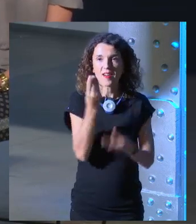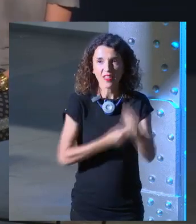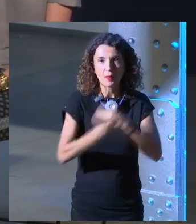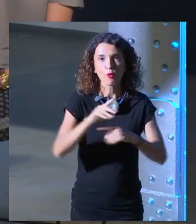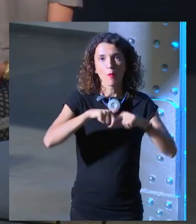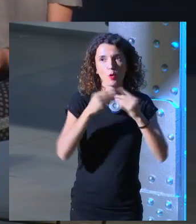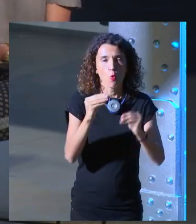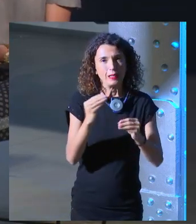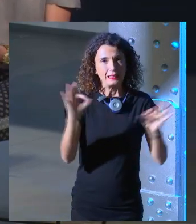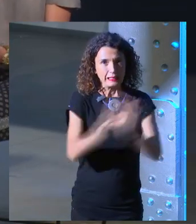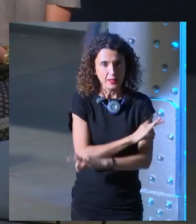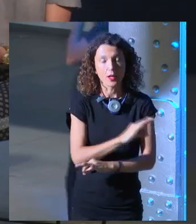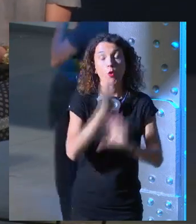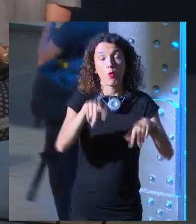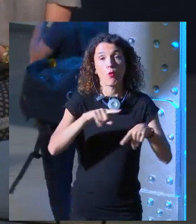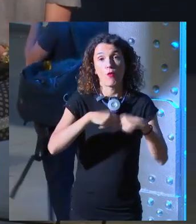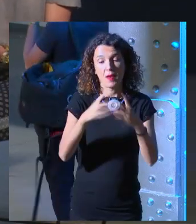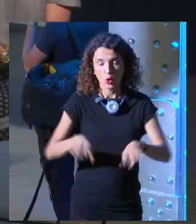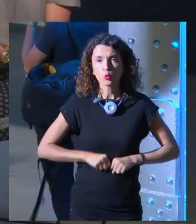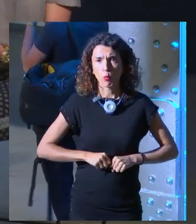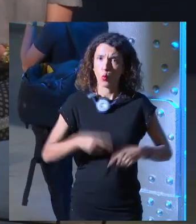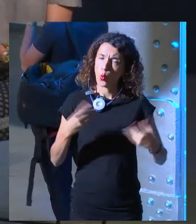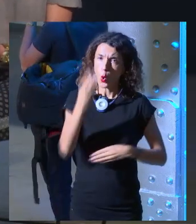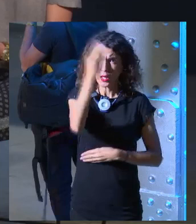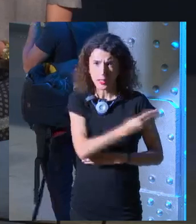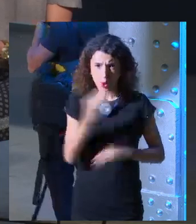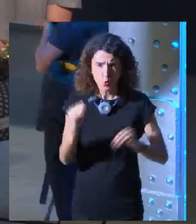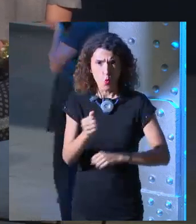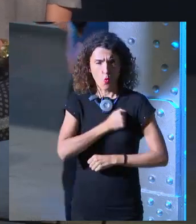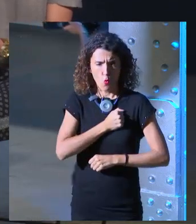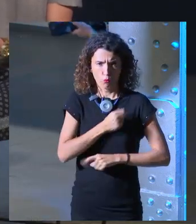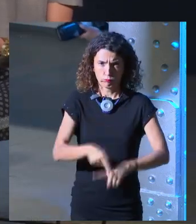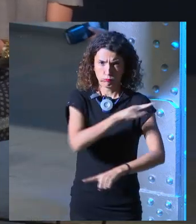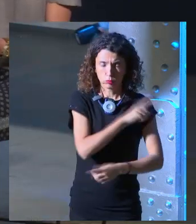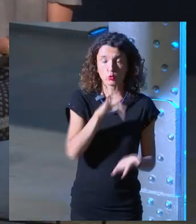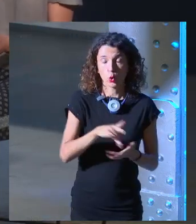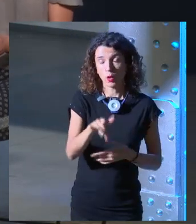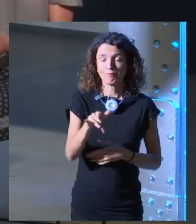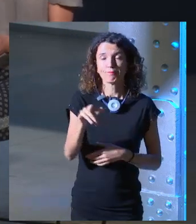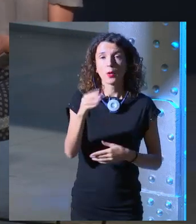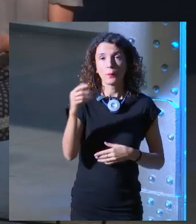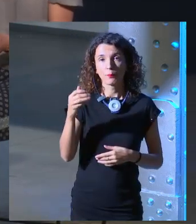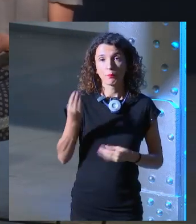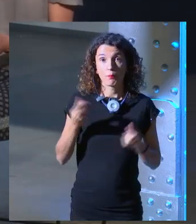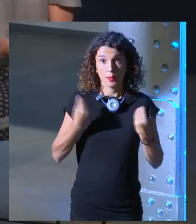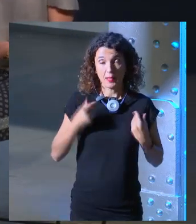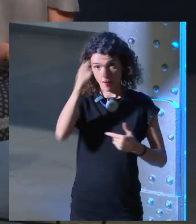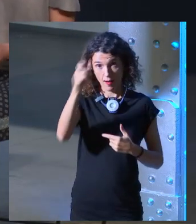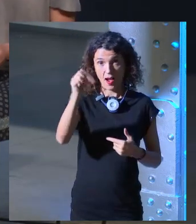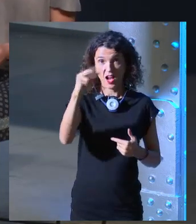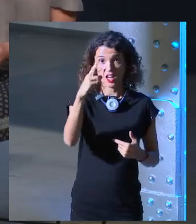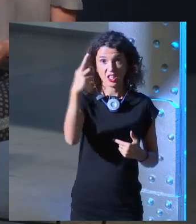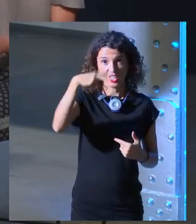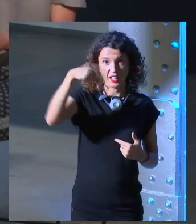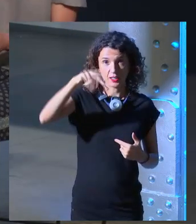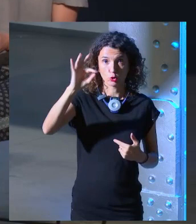was adopted, and she was in the wrong cradle. Her adoption family was a family of evangelists living